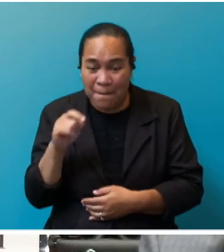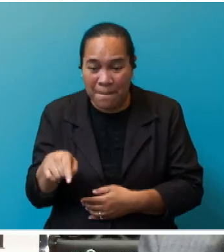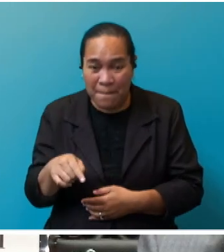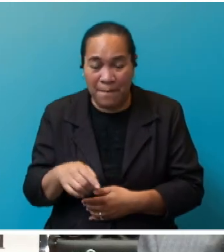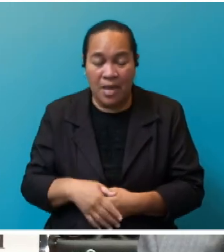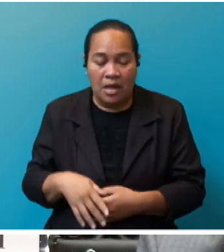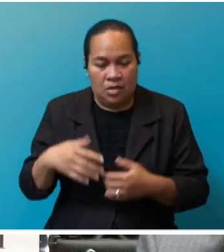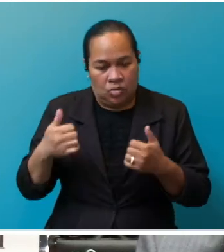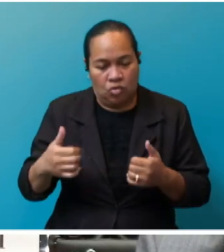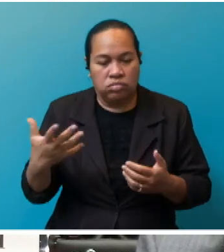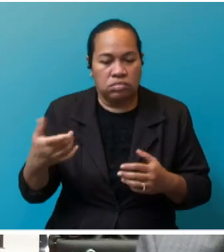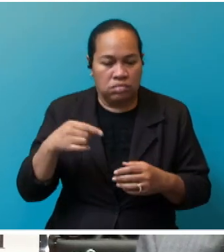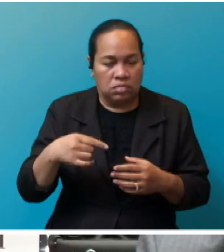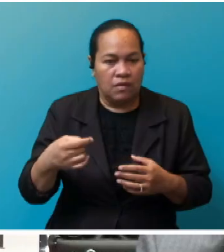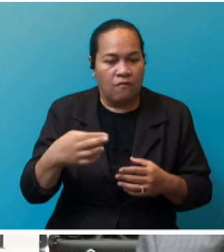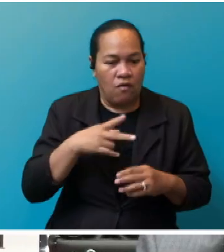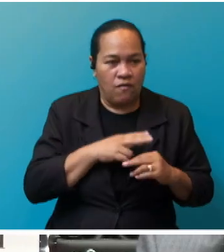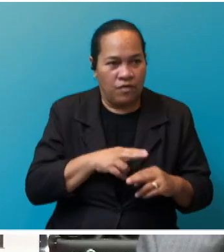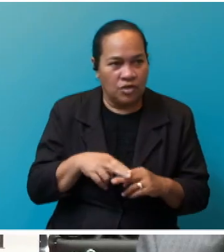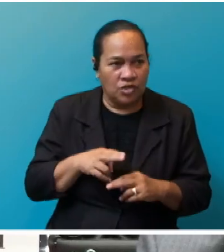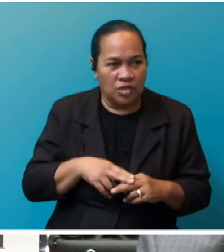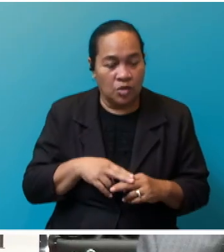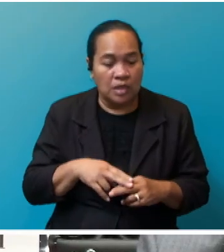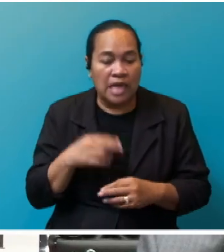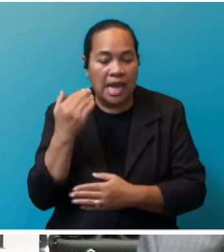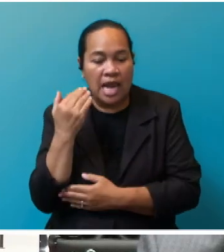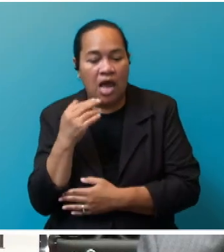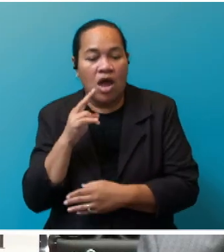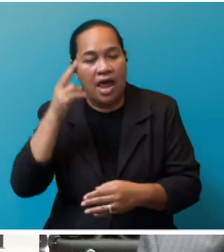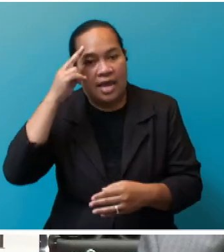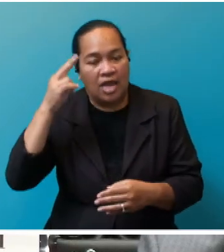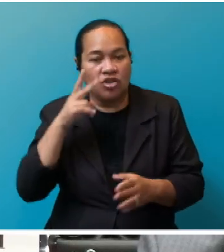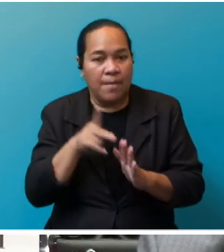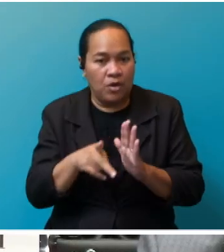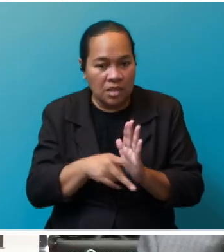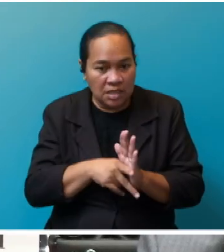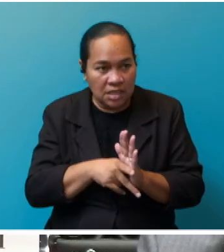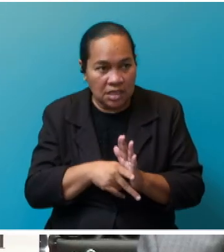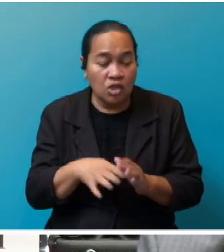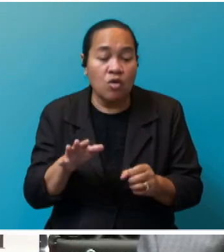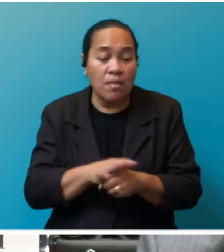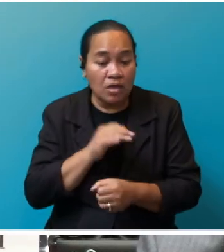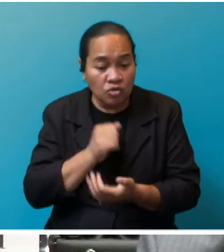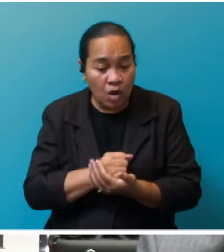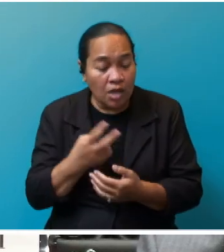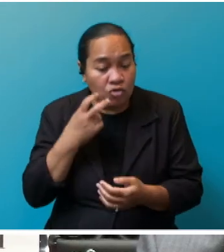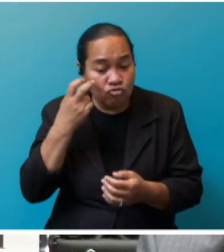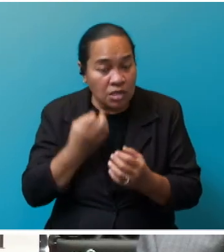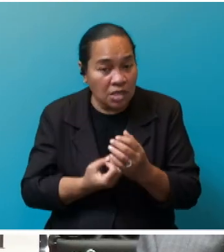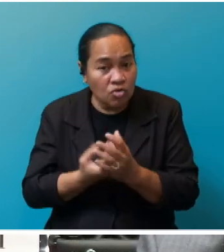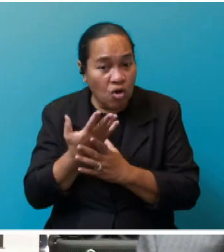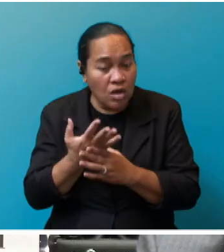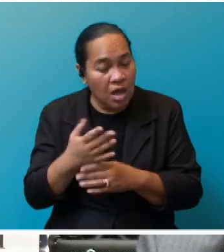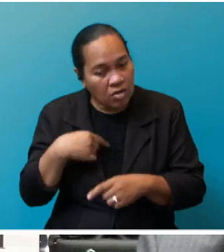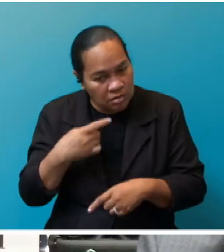Fiji. The coalition government will rely on national policies to the SPDO strategic plan to ensure that Fiji's tourism growth remains